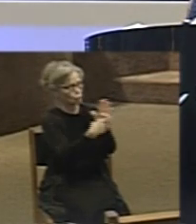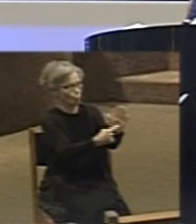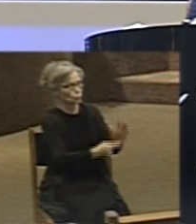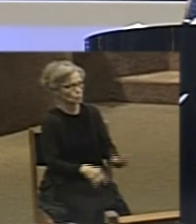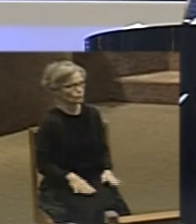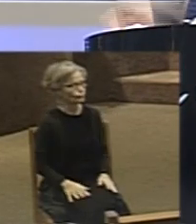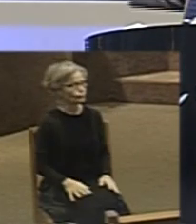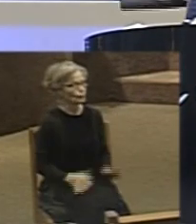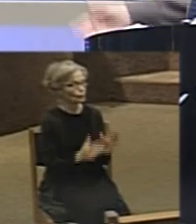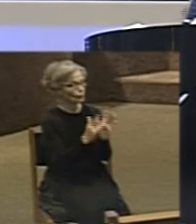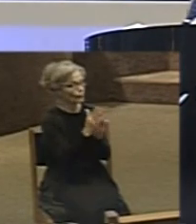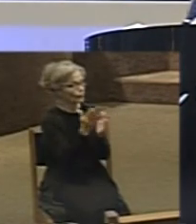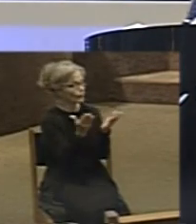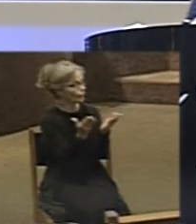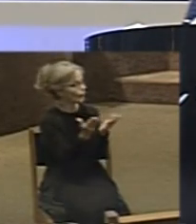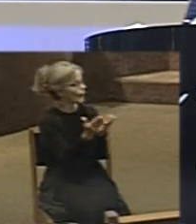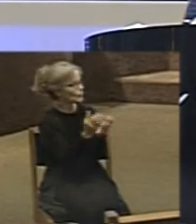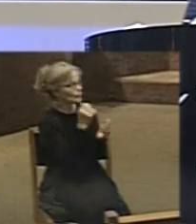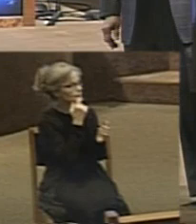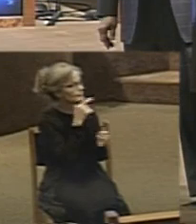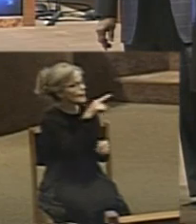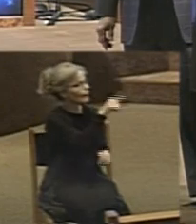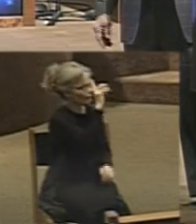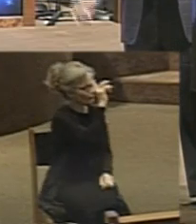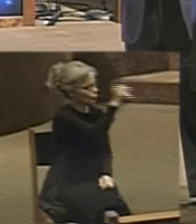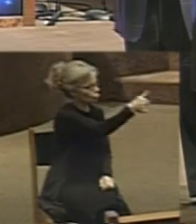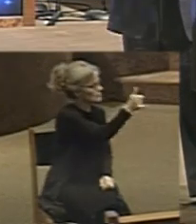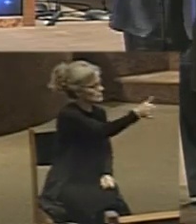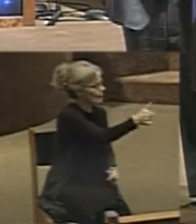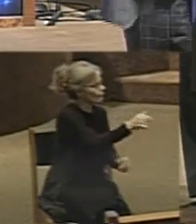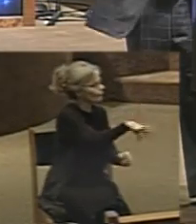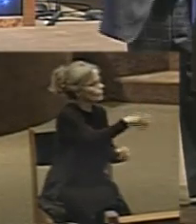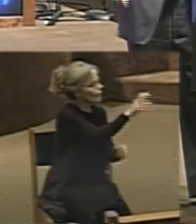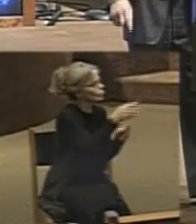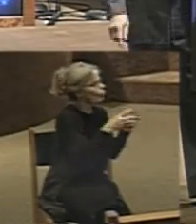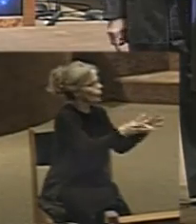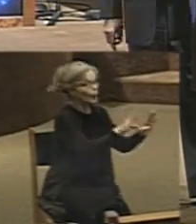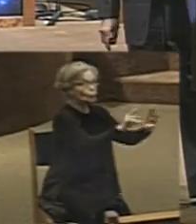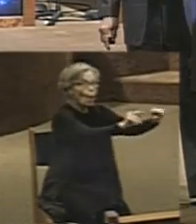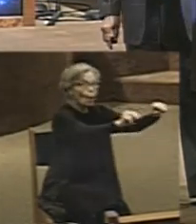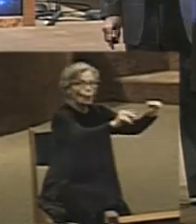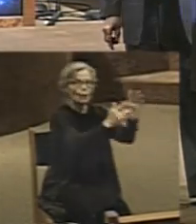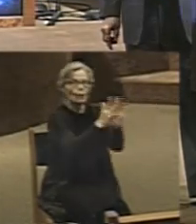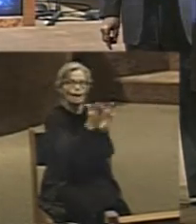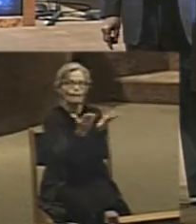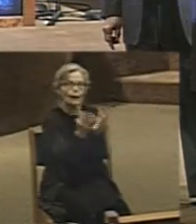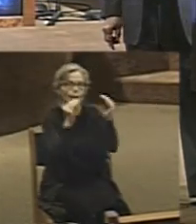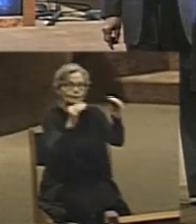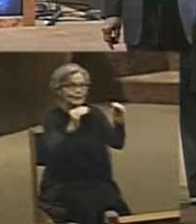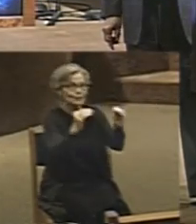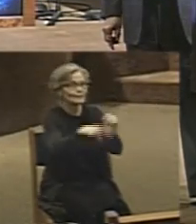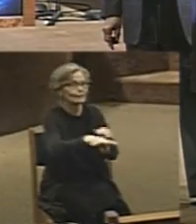The Bible doesn't tell me to find my own way. The Bible tells me to follow his way.